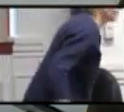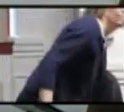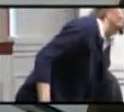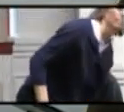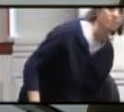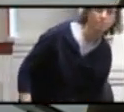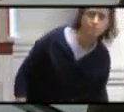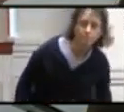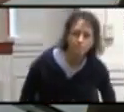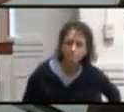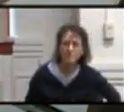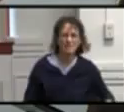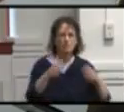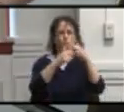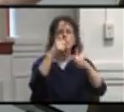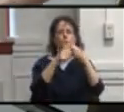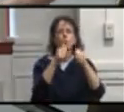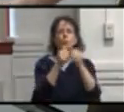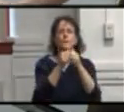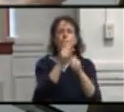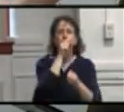You can keep talking.